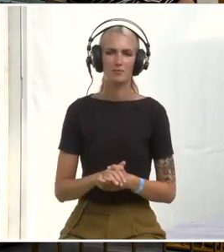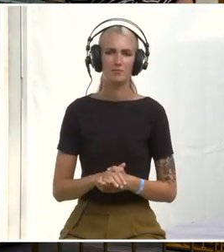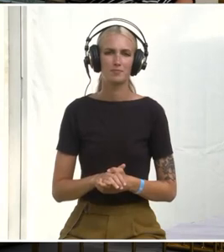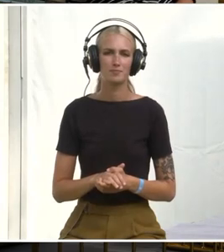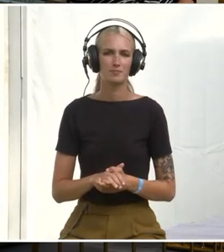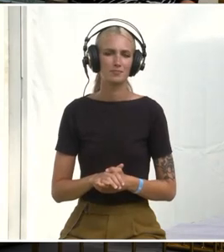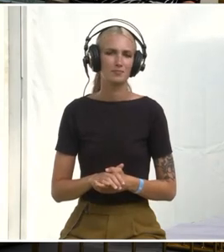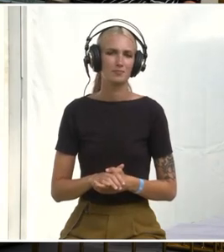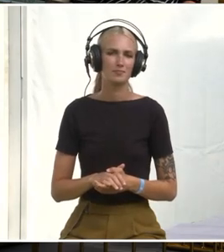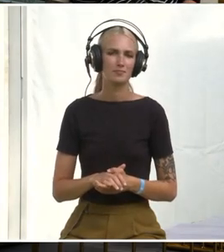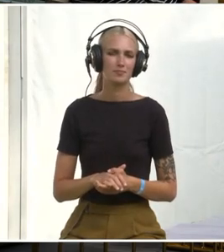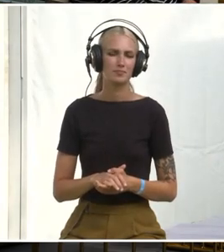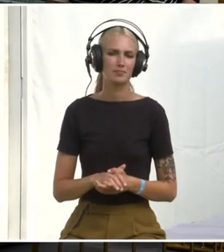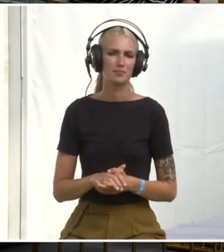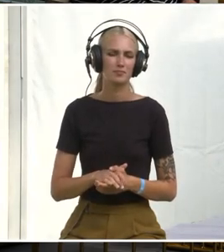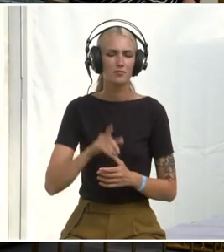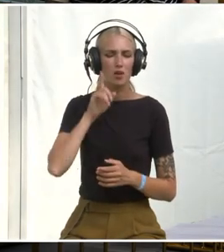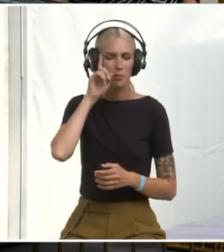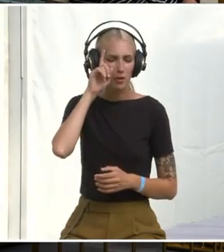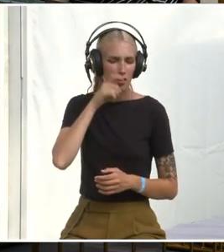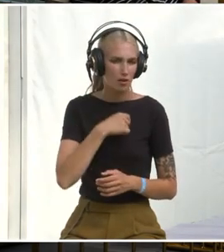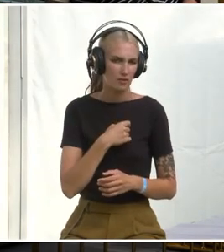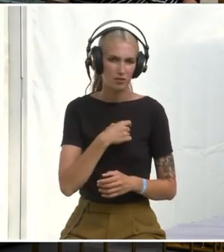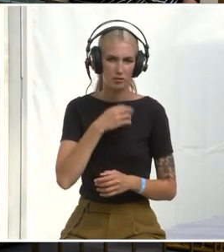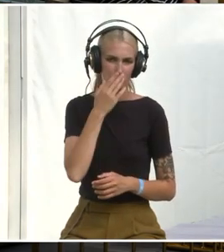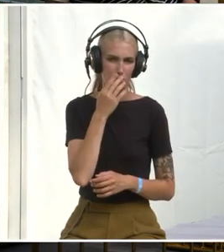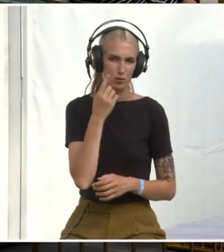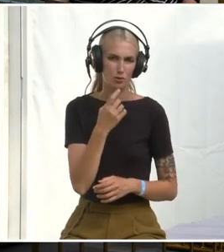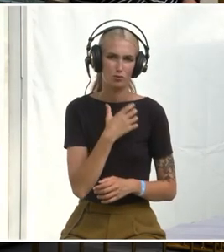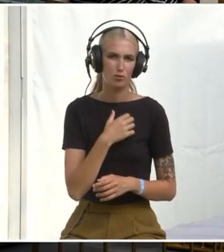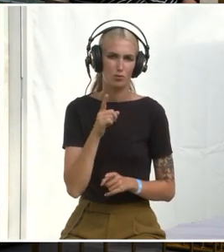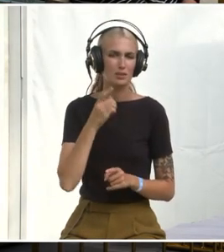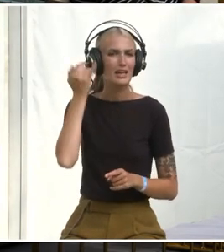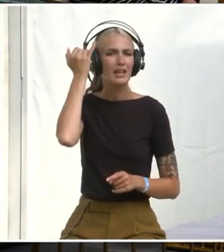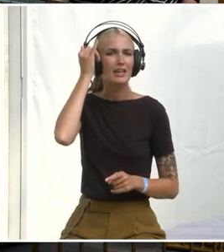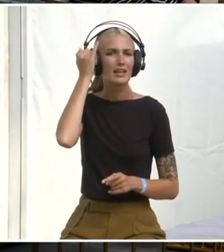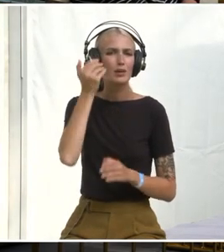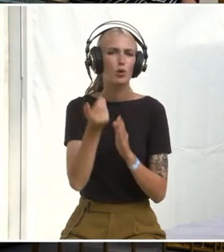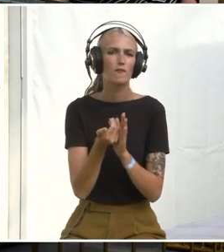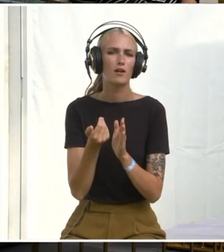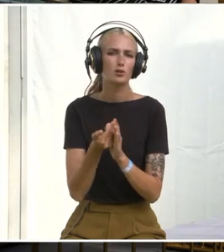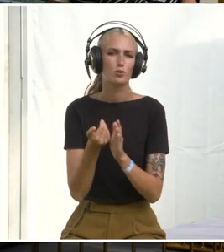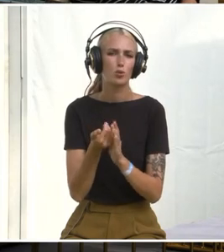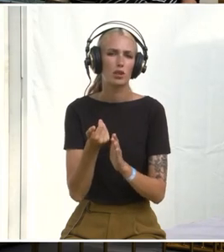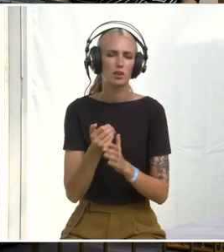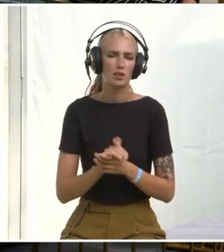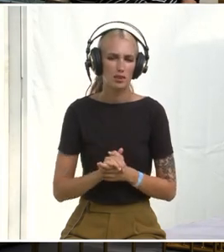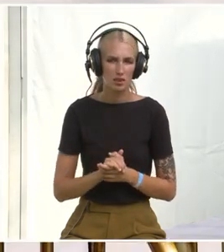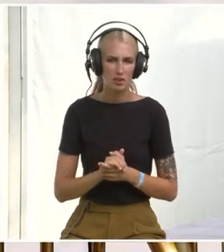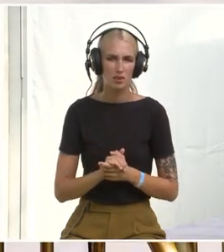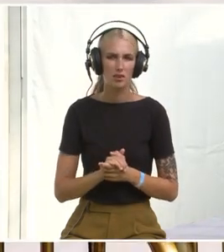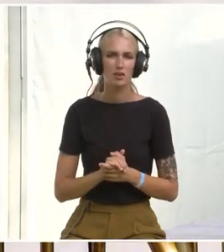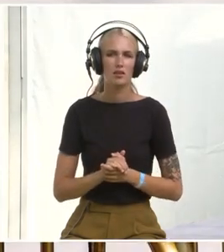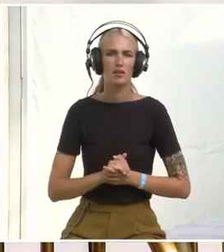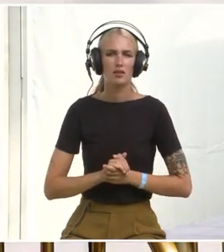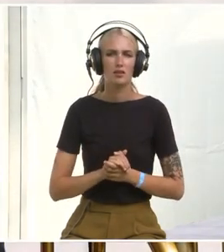everywhere. So, but I think the key point is also innovation, is the ability to, you know, leave something past